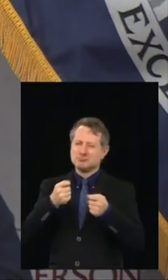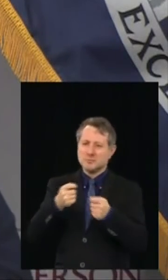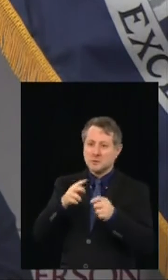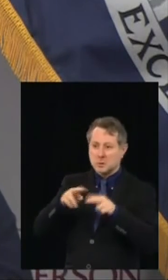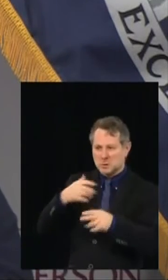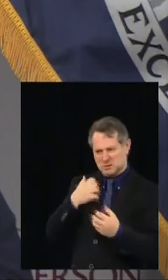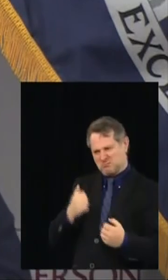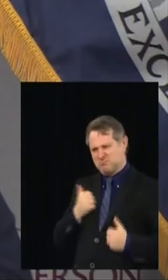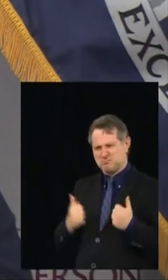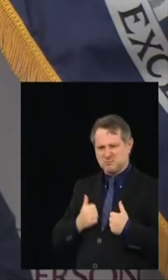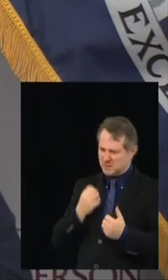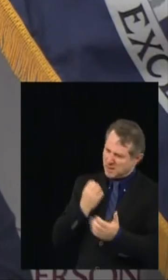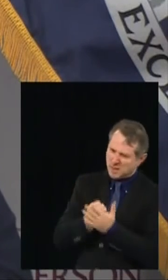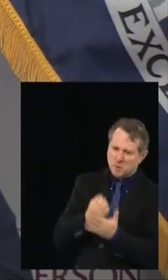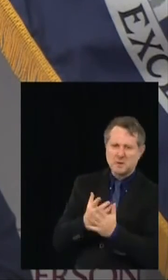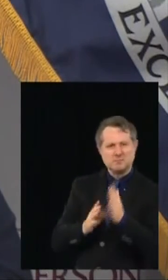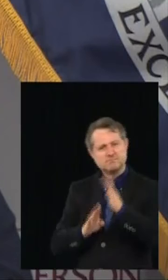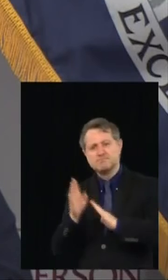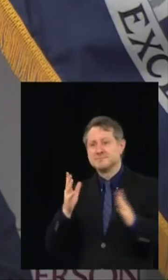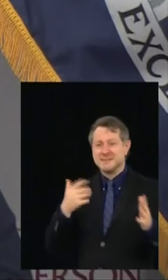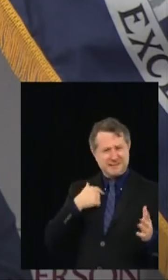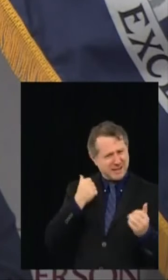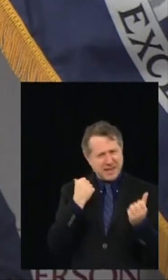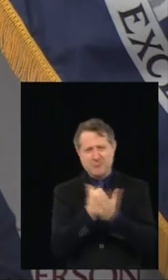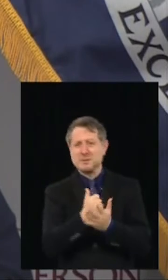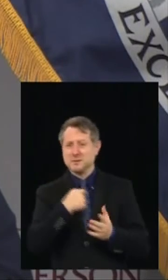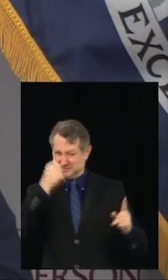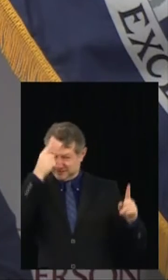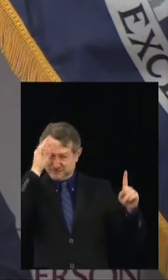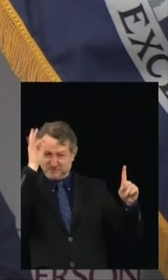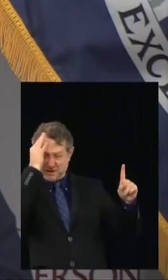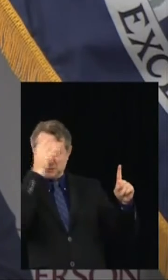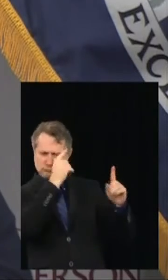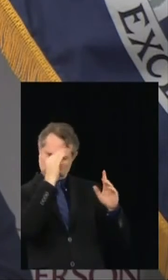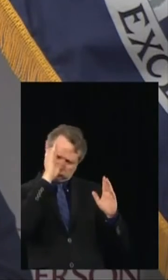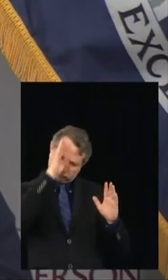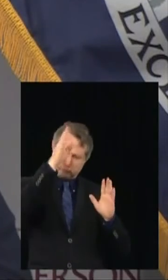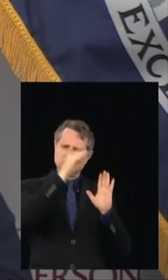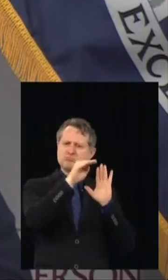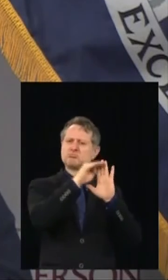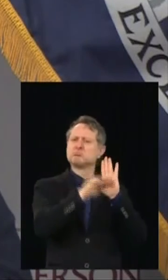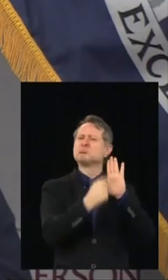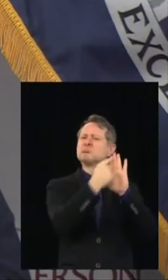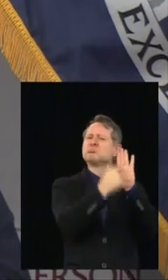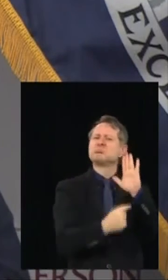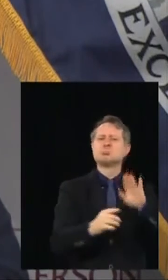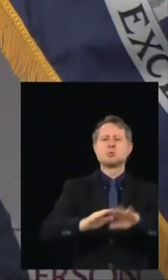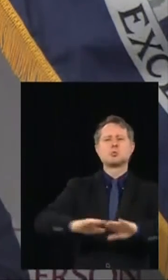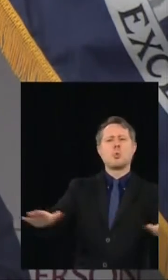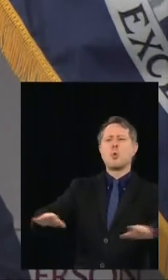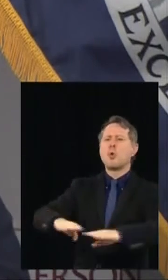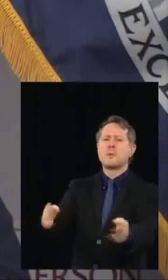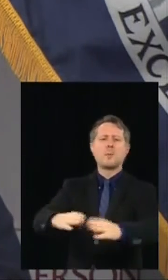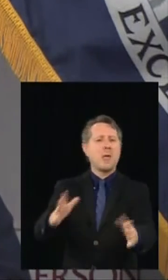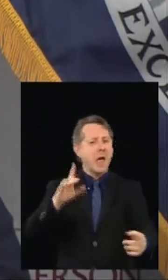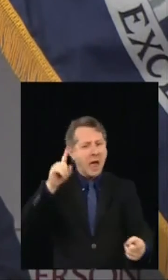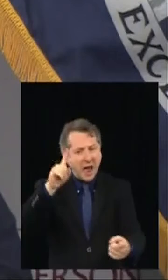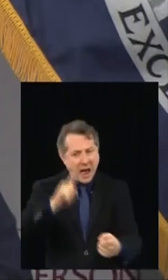going. And that federal government came up with CDC guidelines that said, don't start to open unless X, Y,